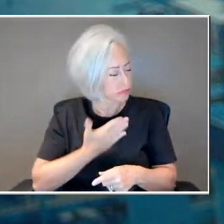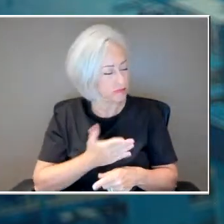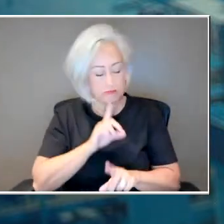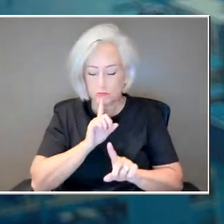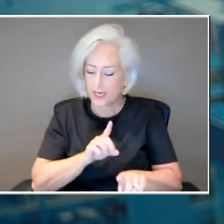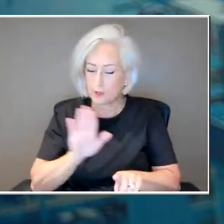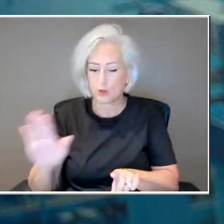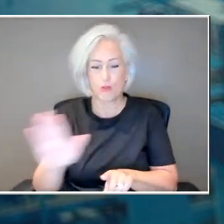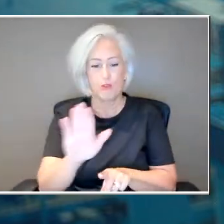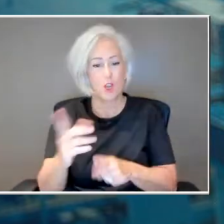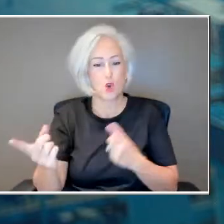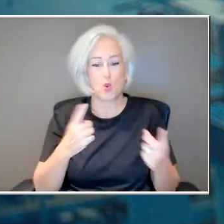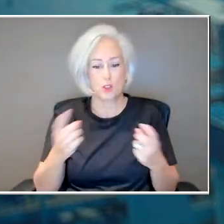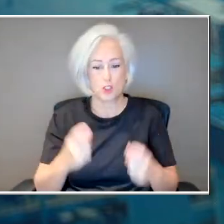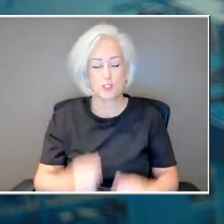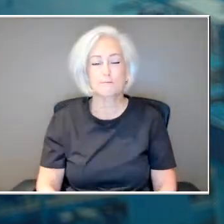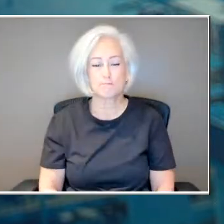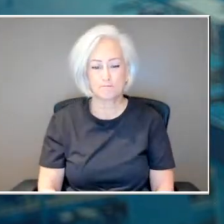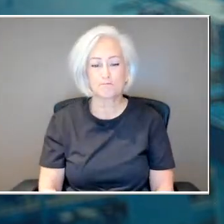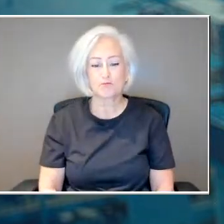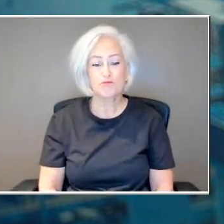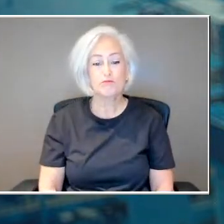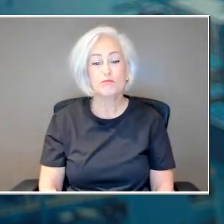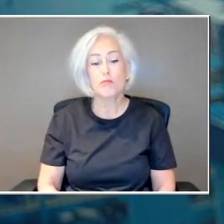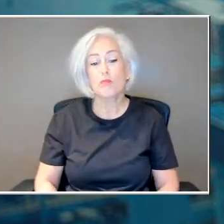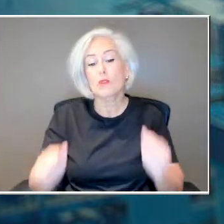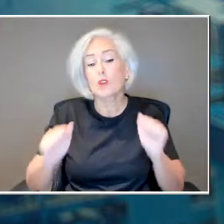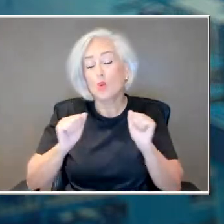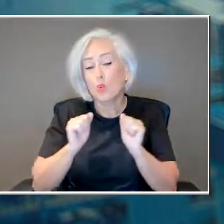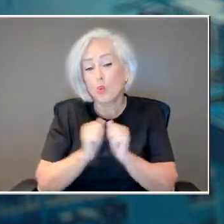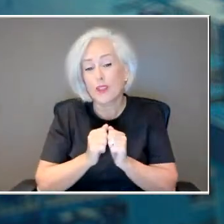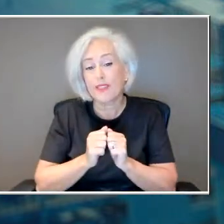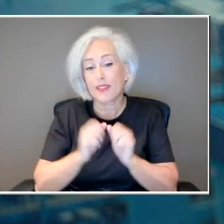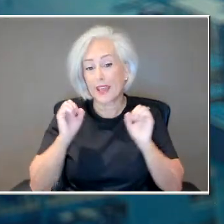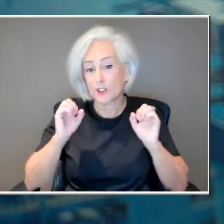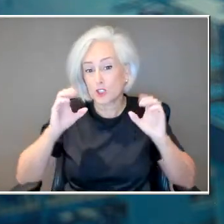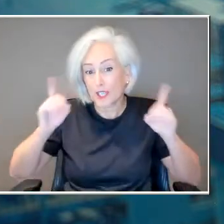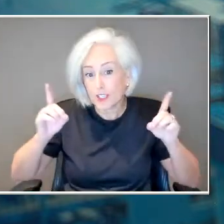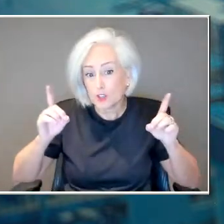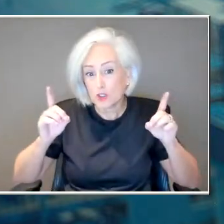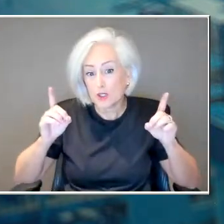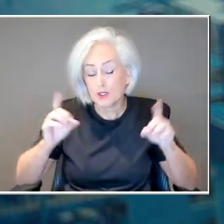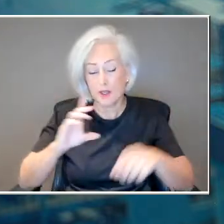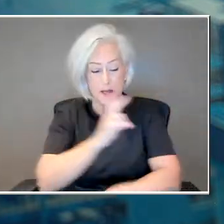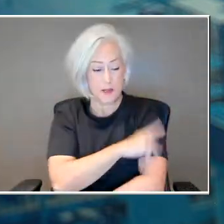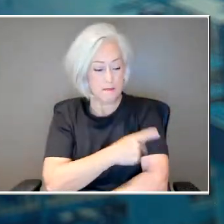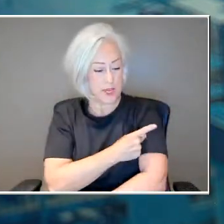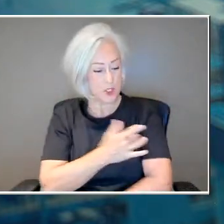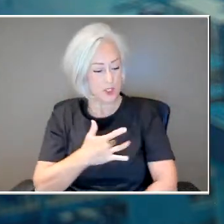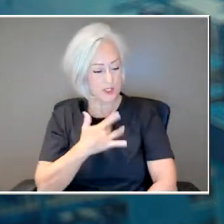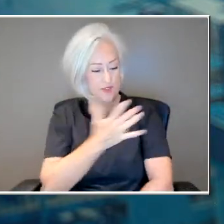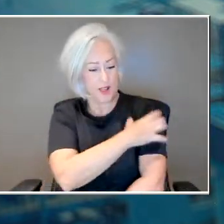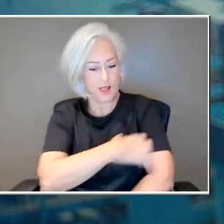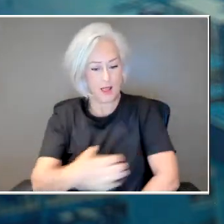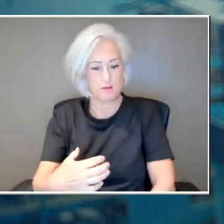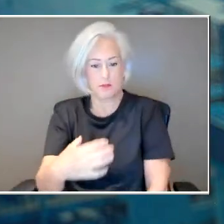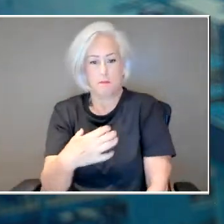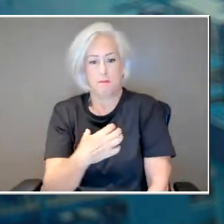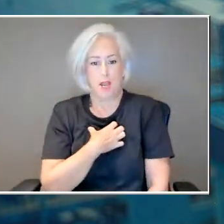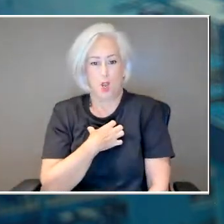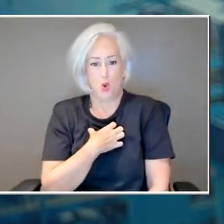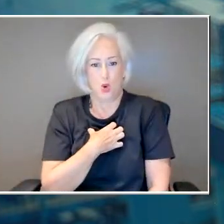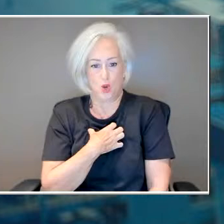But with that education, I think it empowers patients to feel strong so that they can have that will,